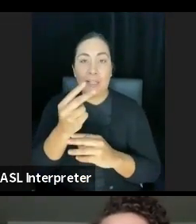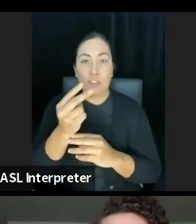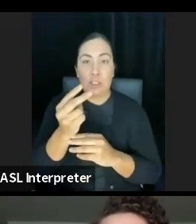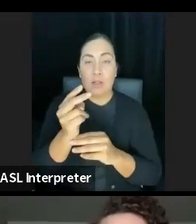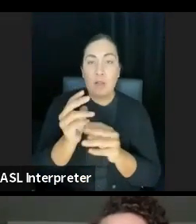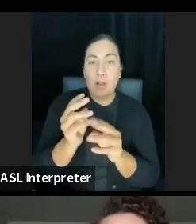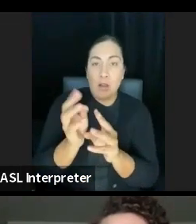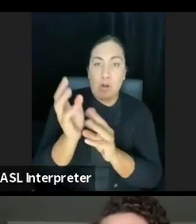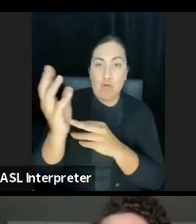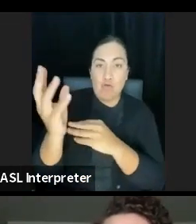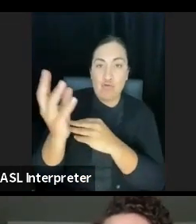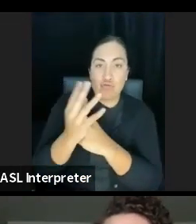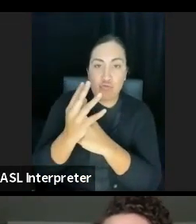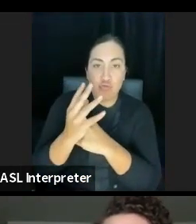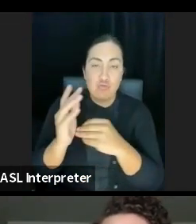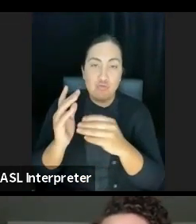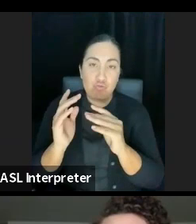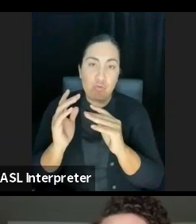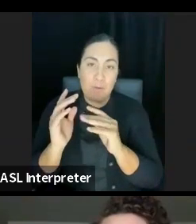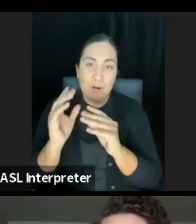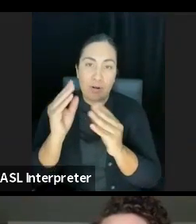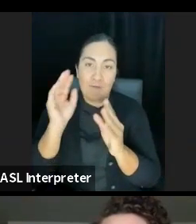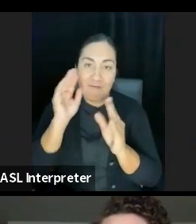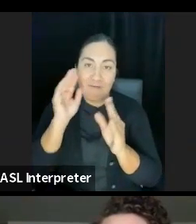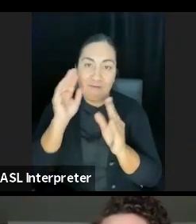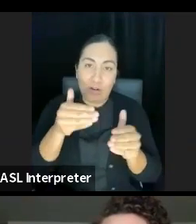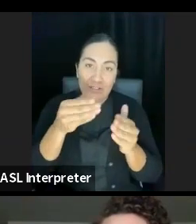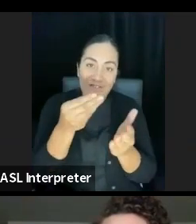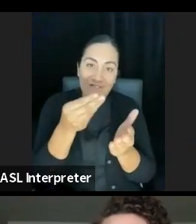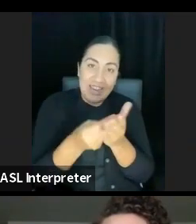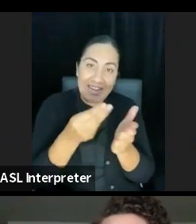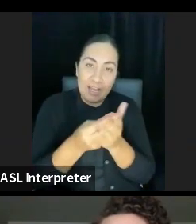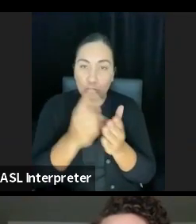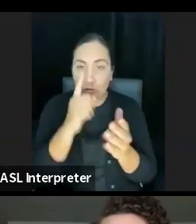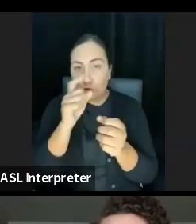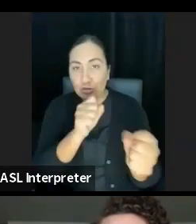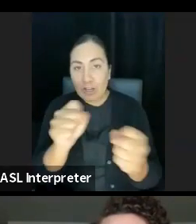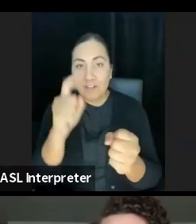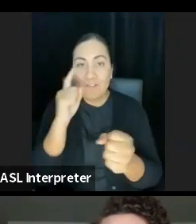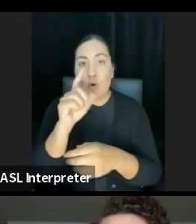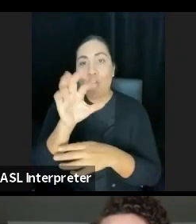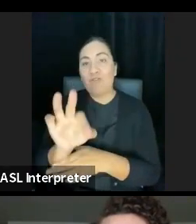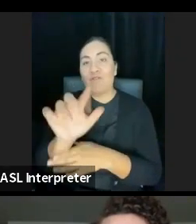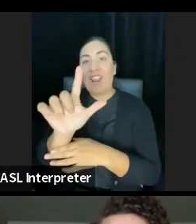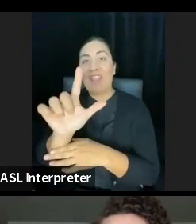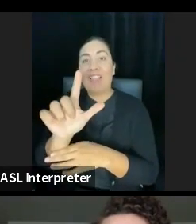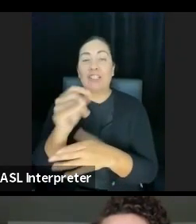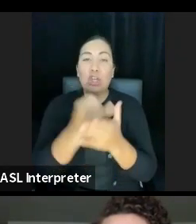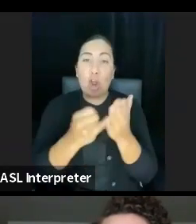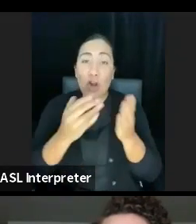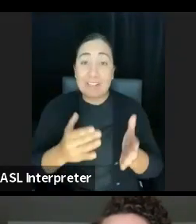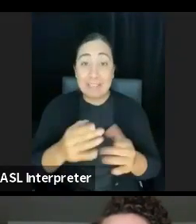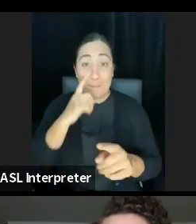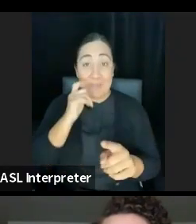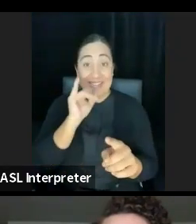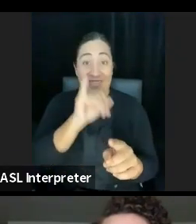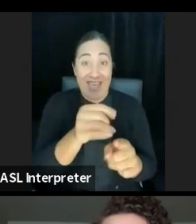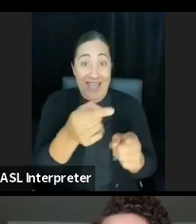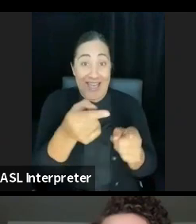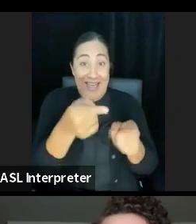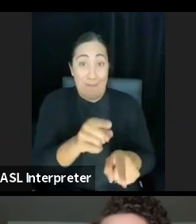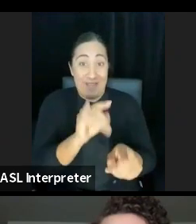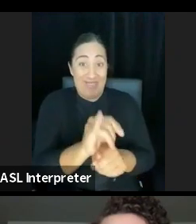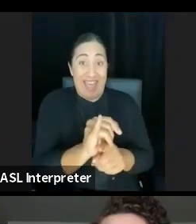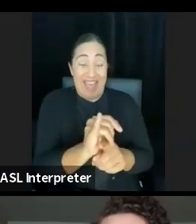financial strategies for freelance artists. Because that took place before the CARES Act